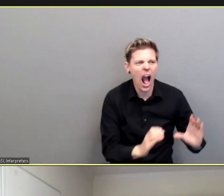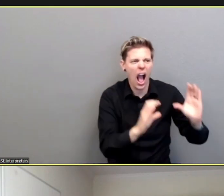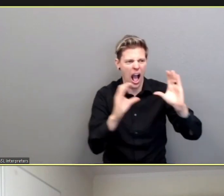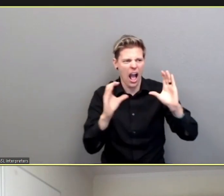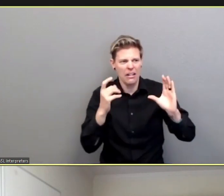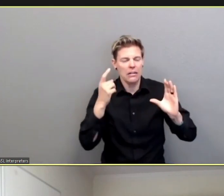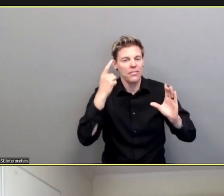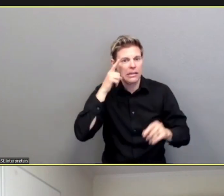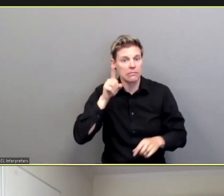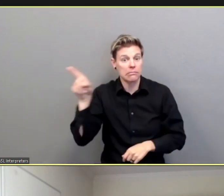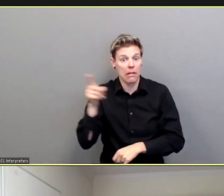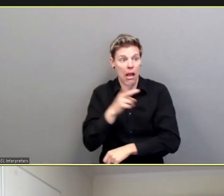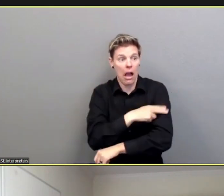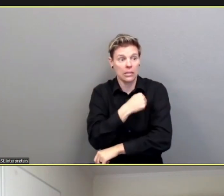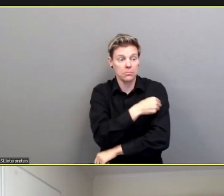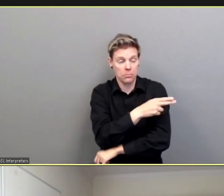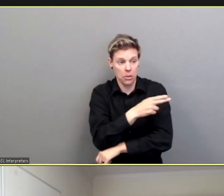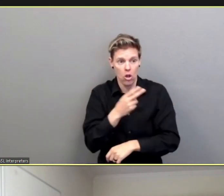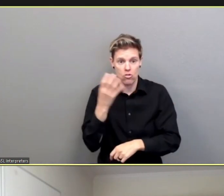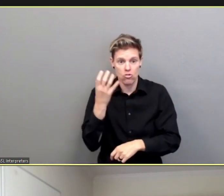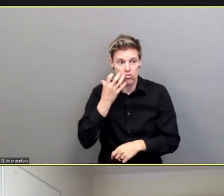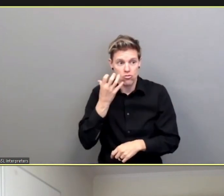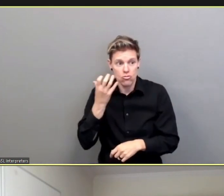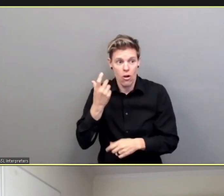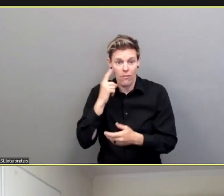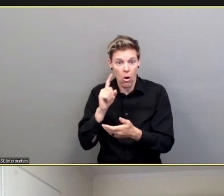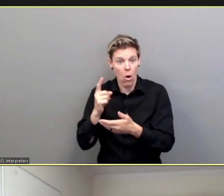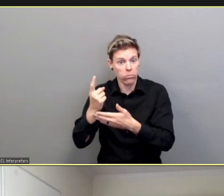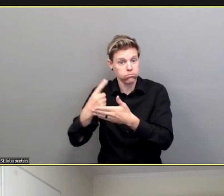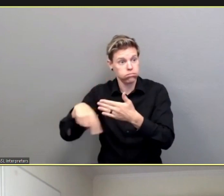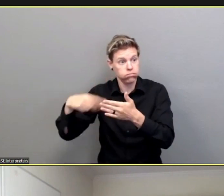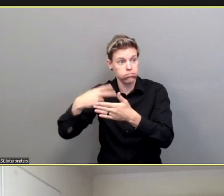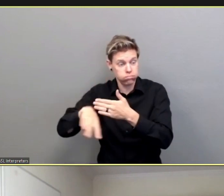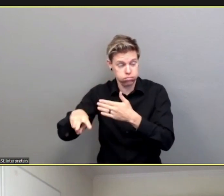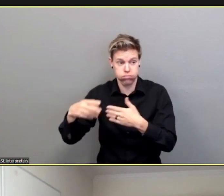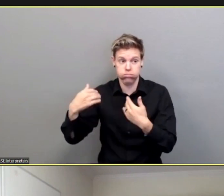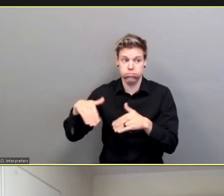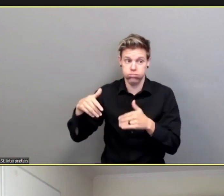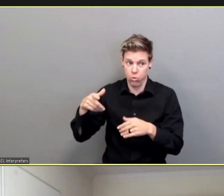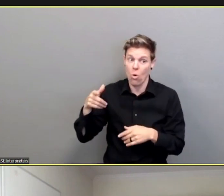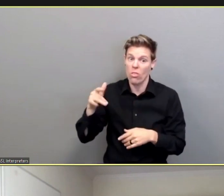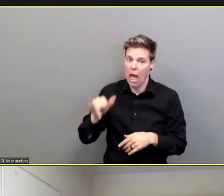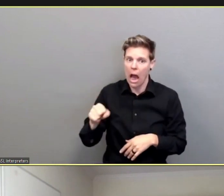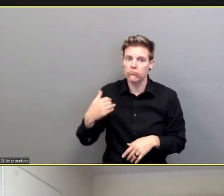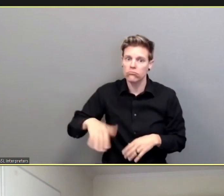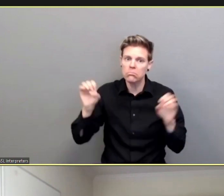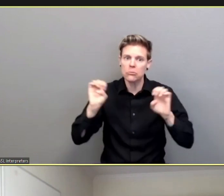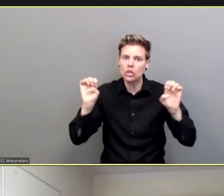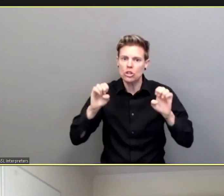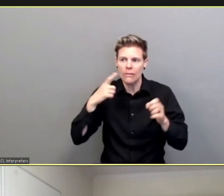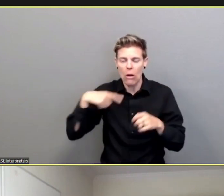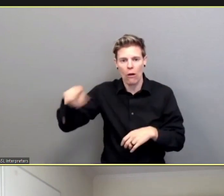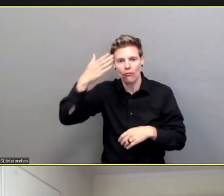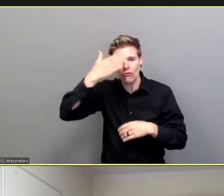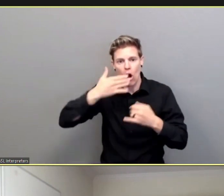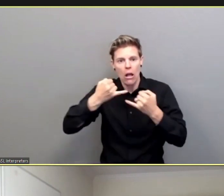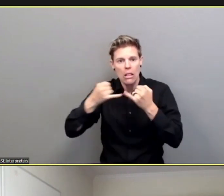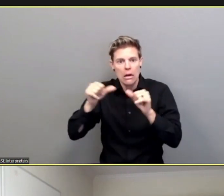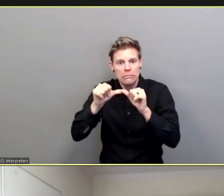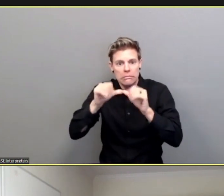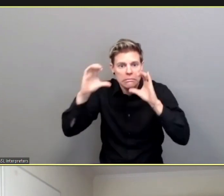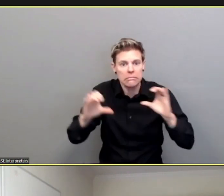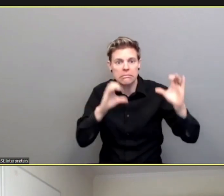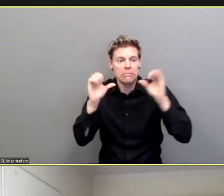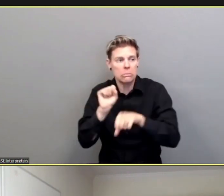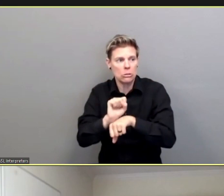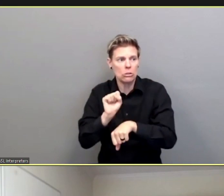New Mexico over the next 2 weeks, because I think that is a subject worthy of sleep loss, at least